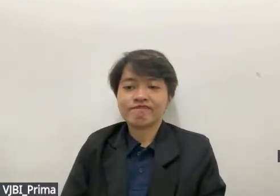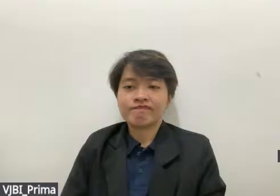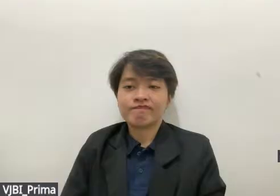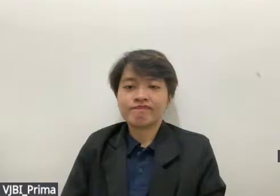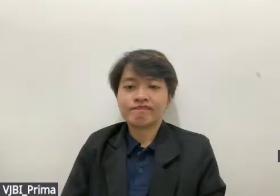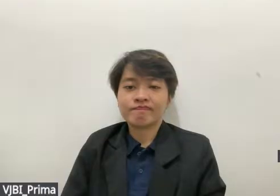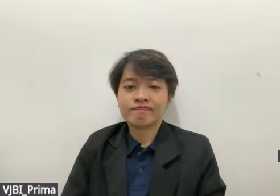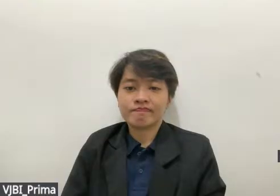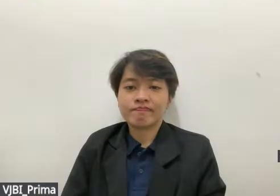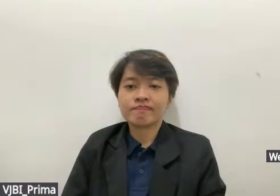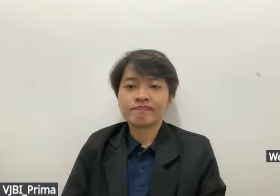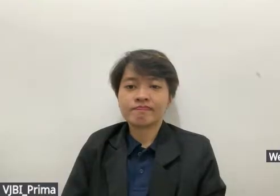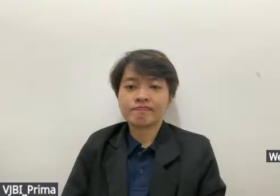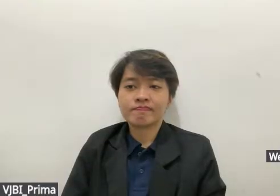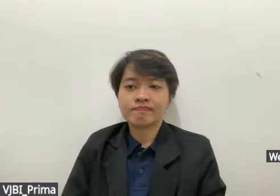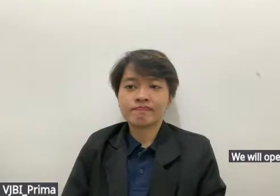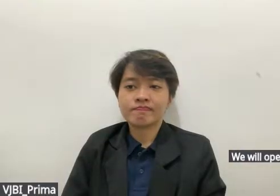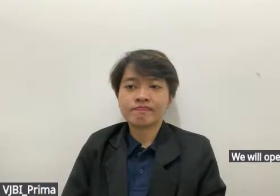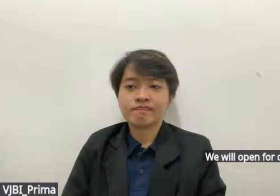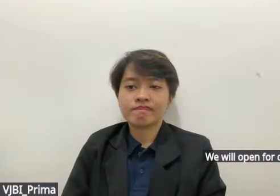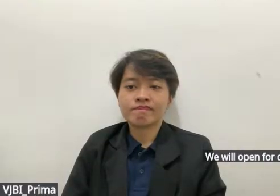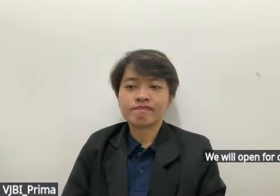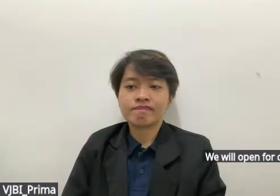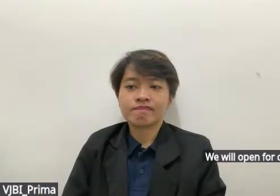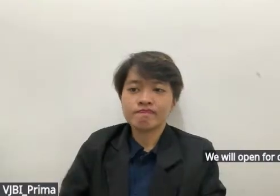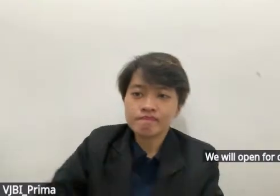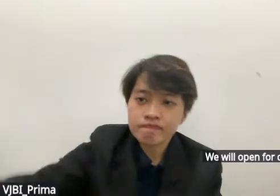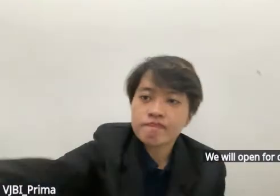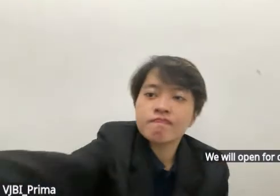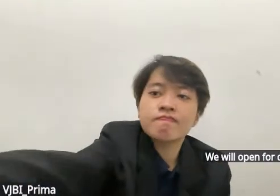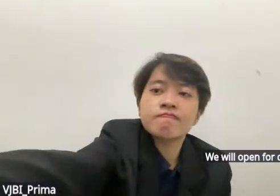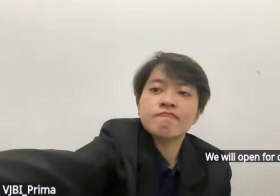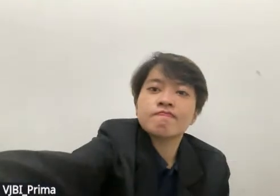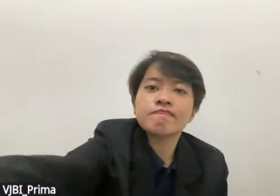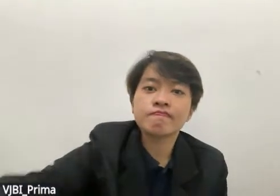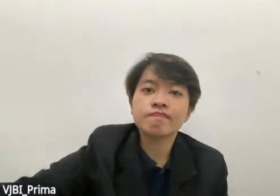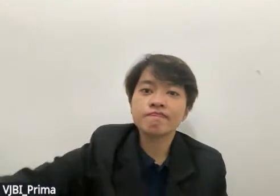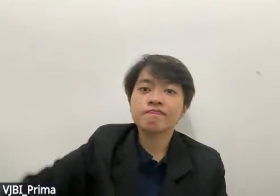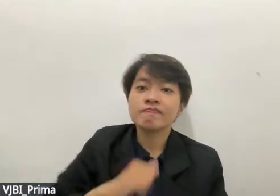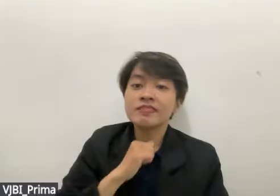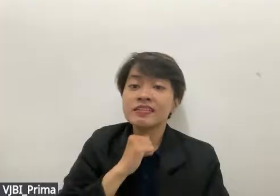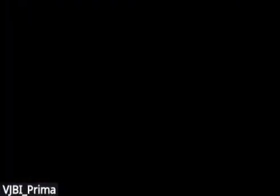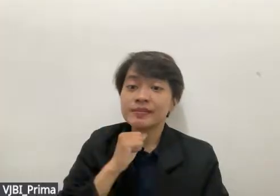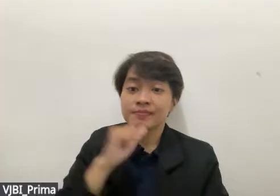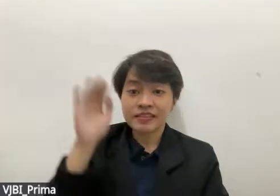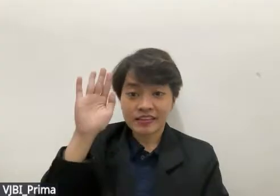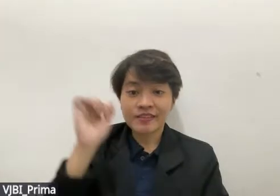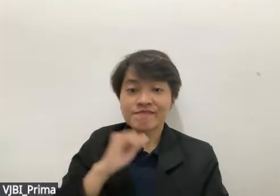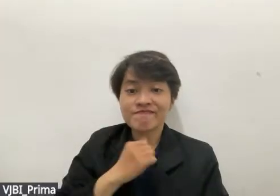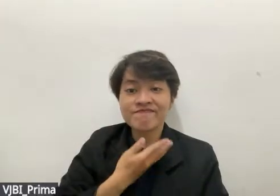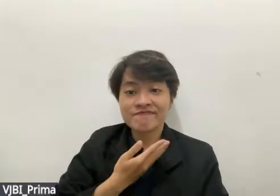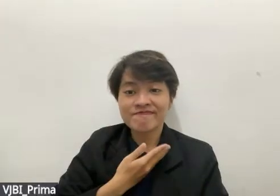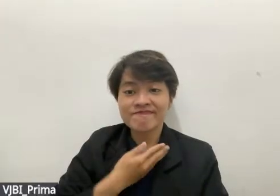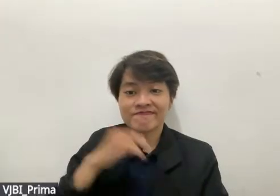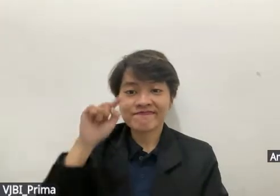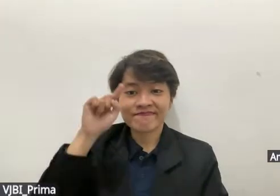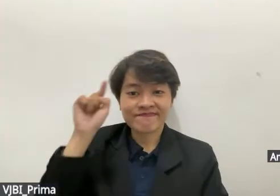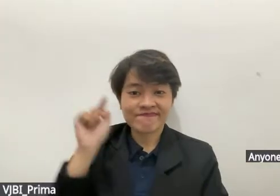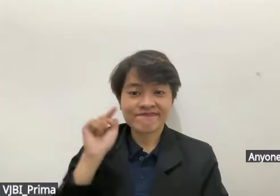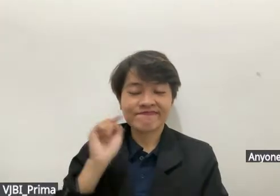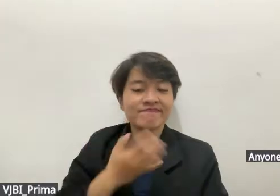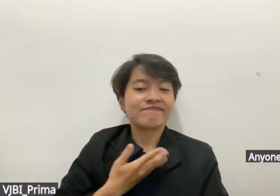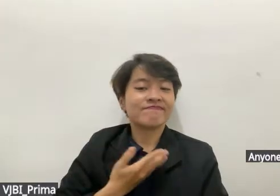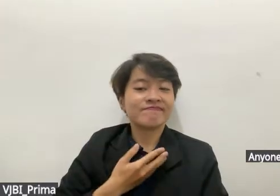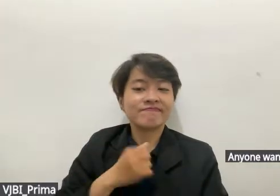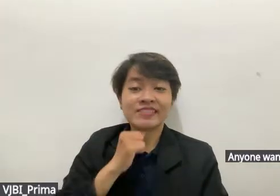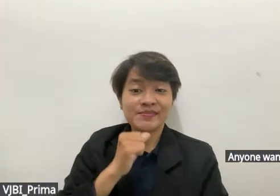like the previous one, Mr. Ibn. Anyone want to ask a question for Professor Violet